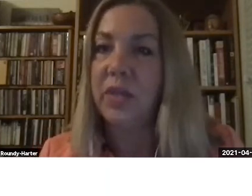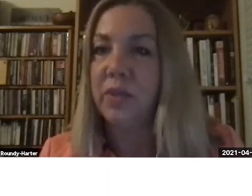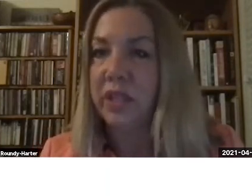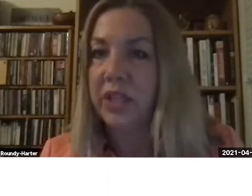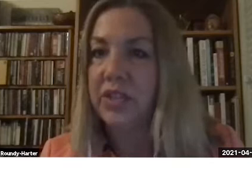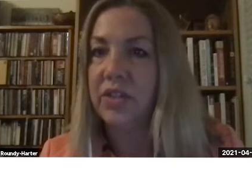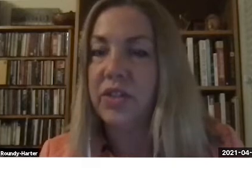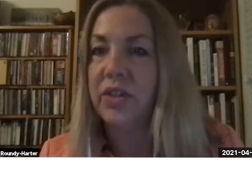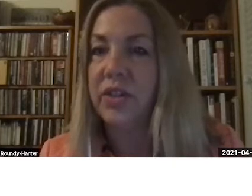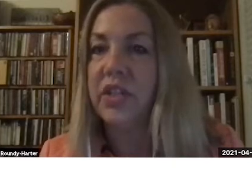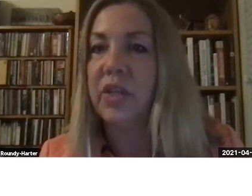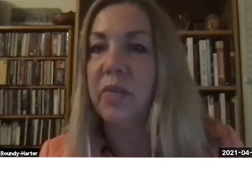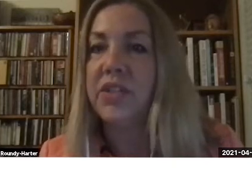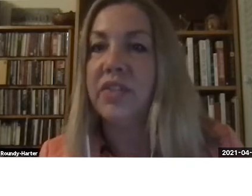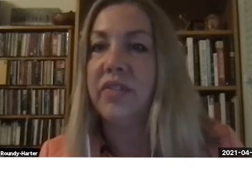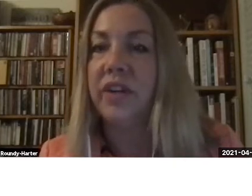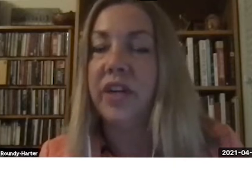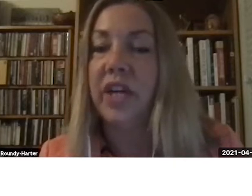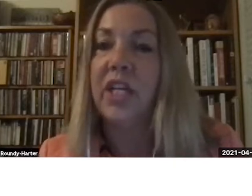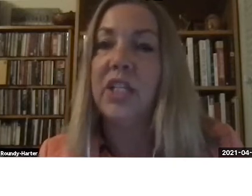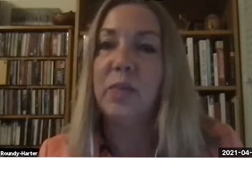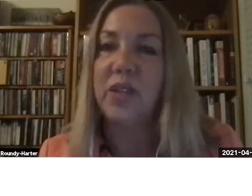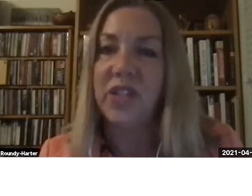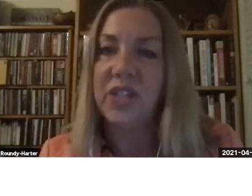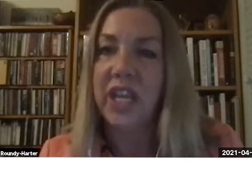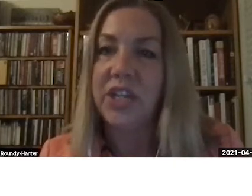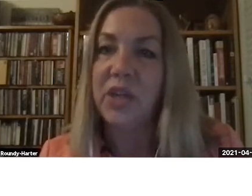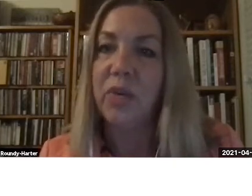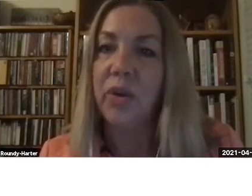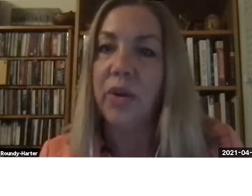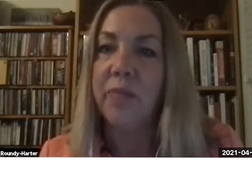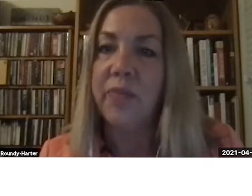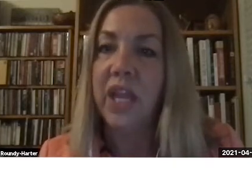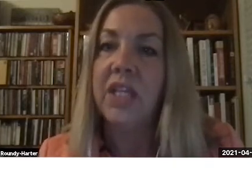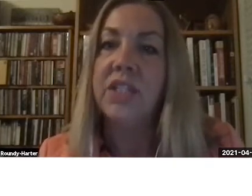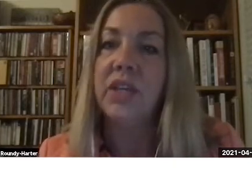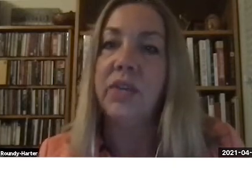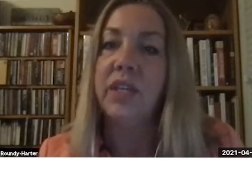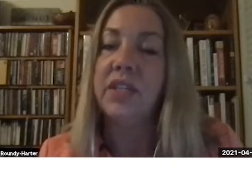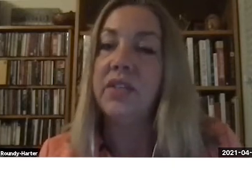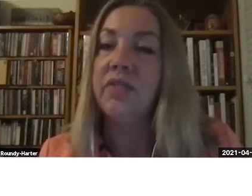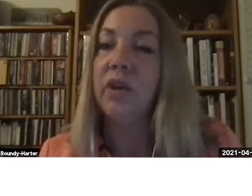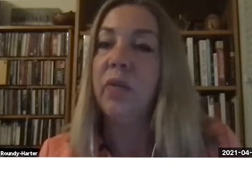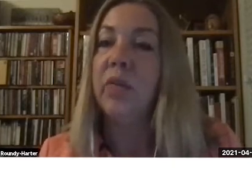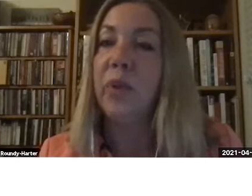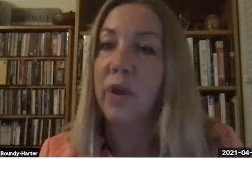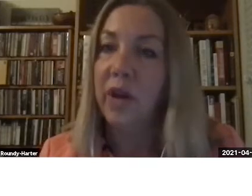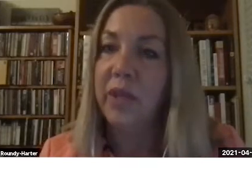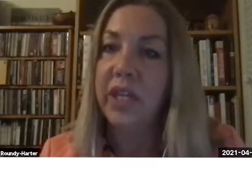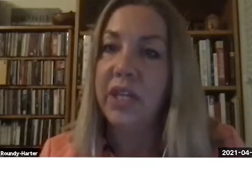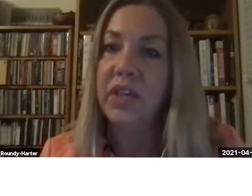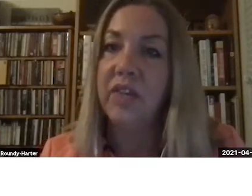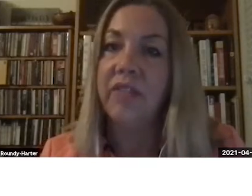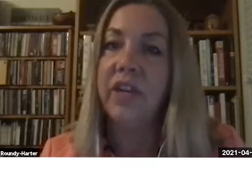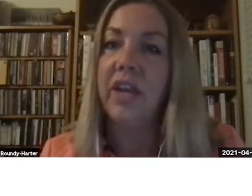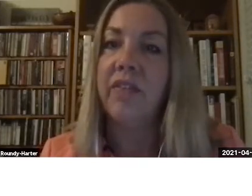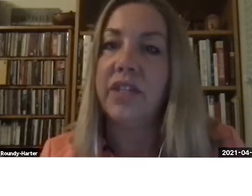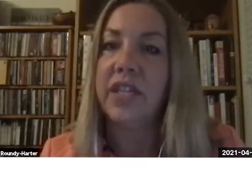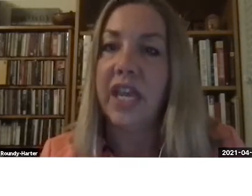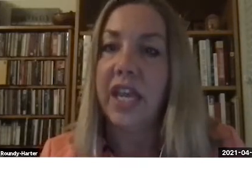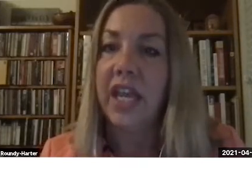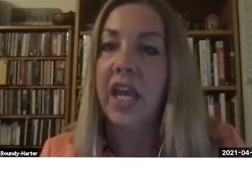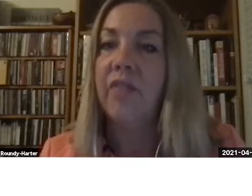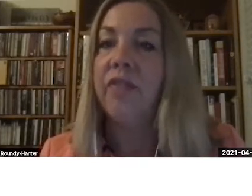program. Typically, it's our students in the Mod Severe Special Education program. So this is a 4-week program that is offered